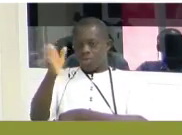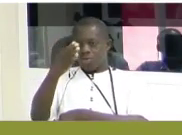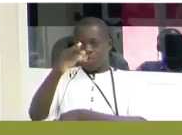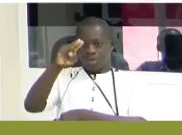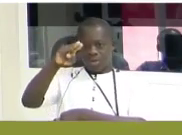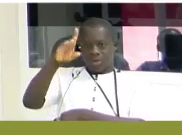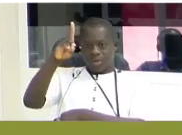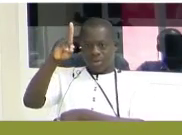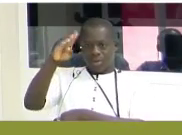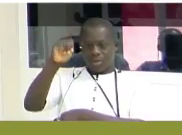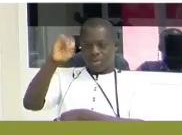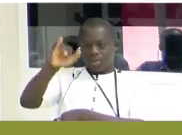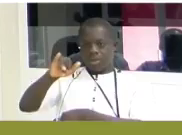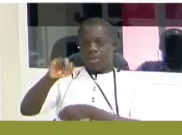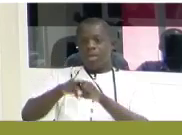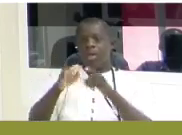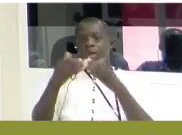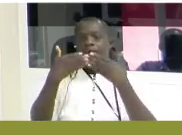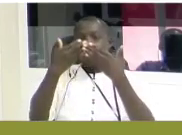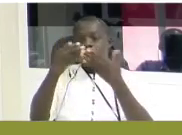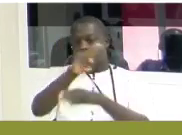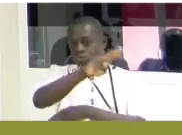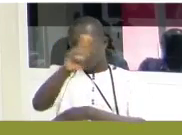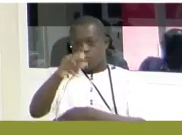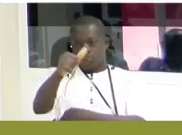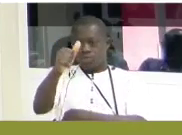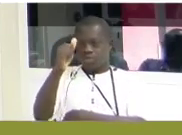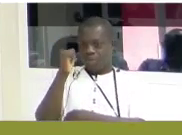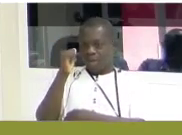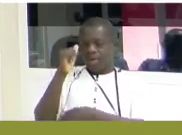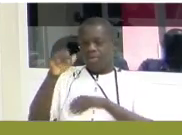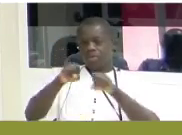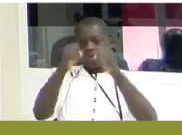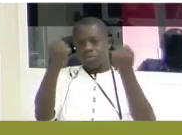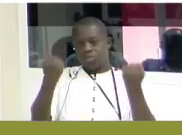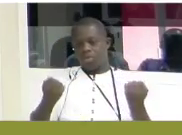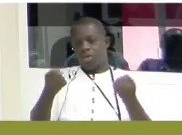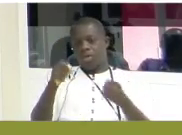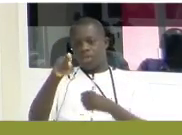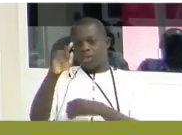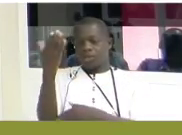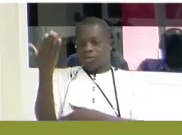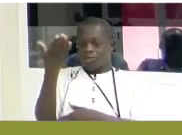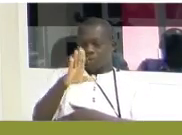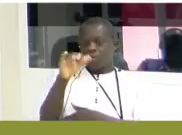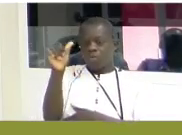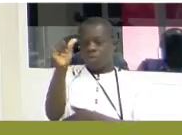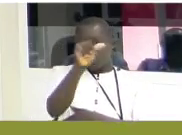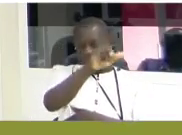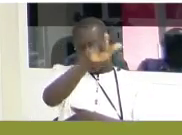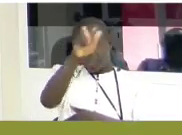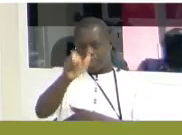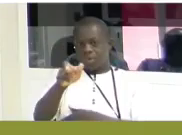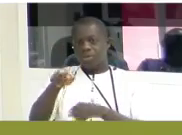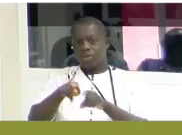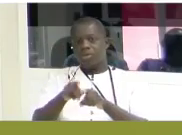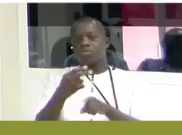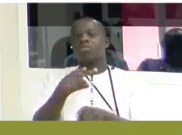Ndai not to come back, that these are orders from, I don't know where, that Ndai should just stay, like she was suspended